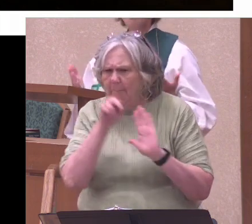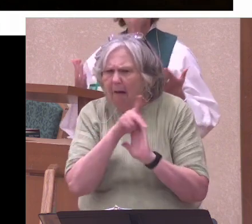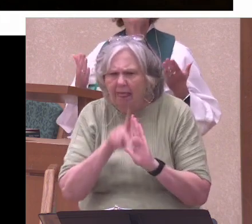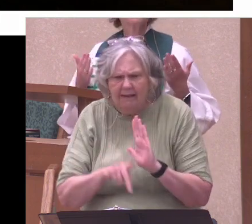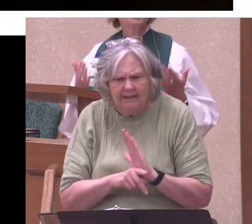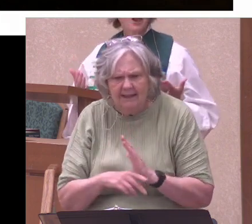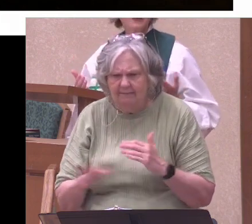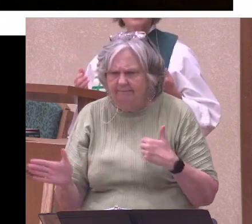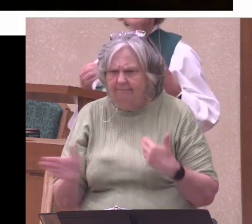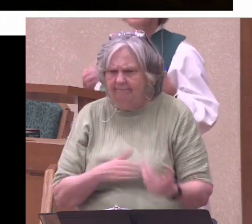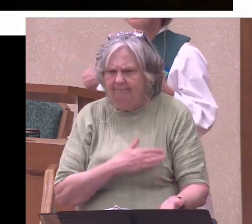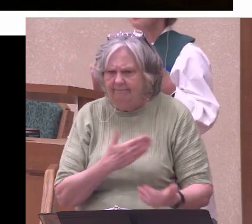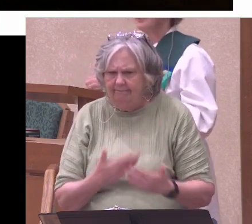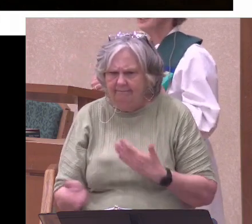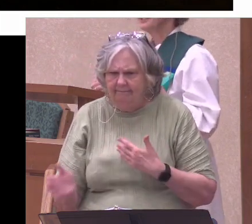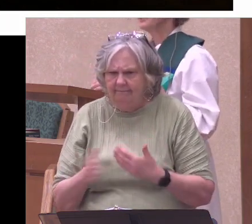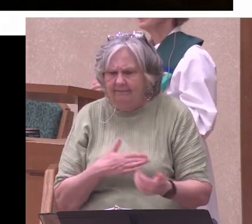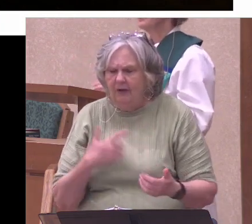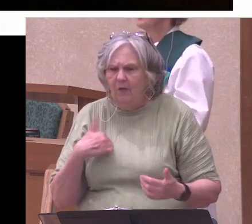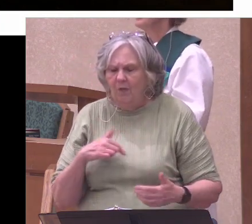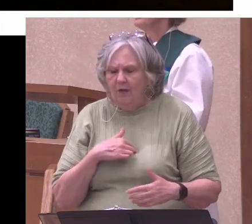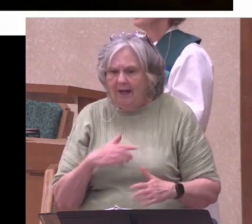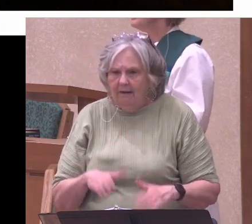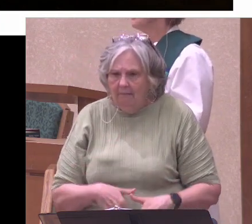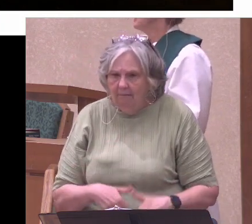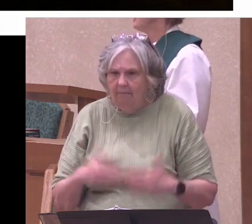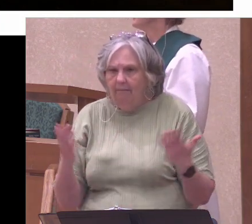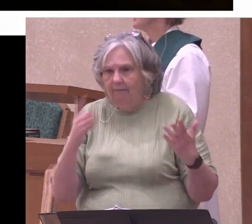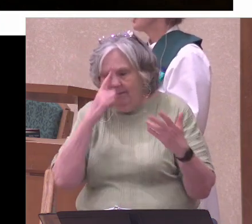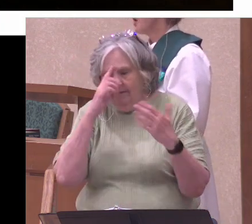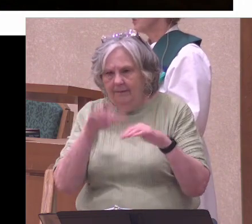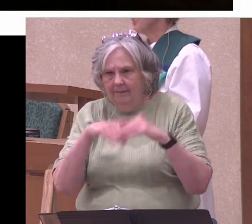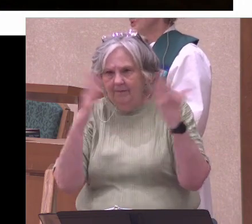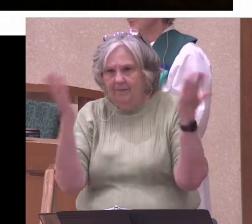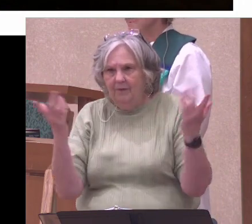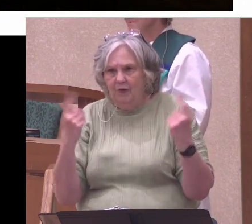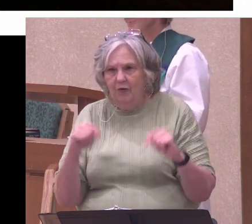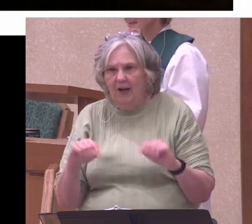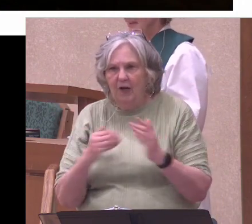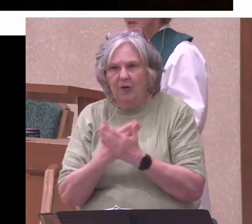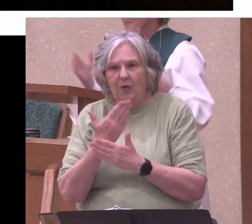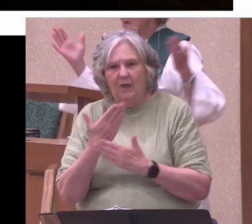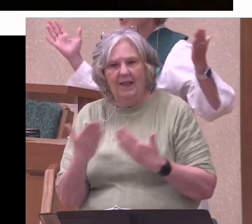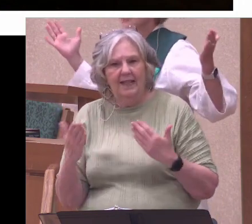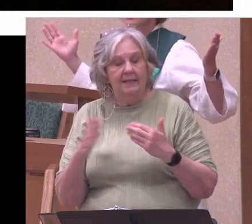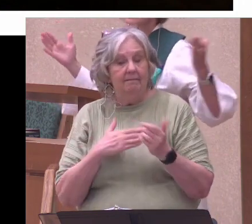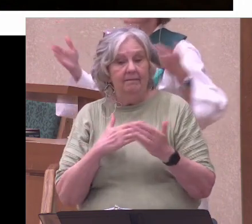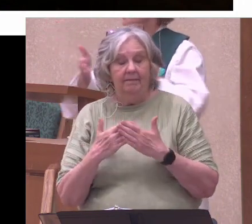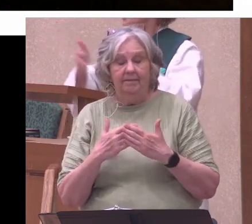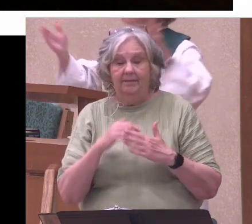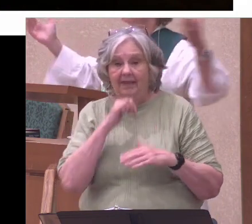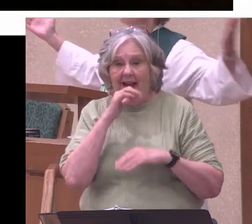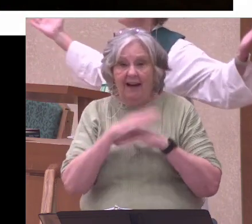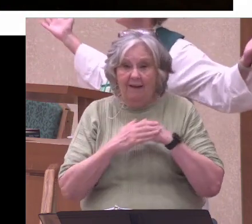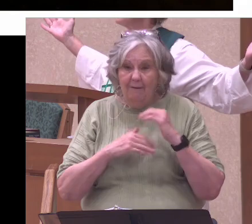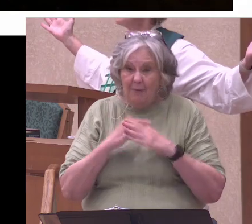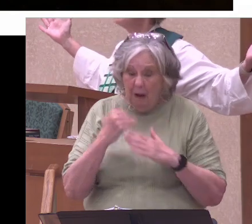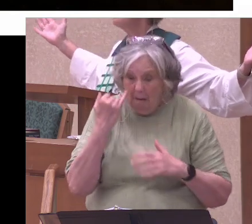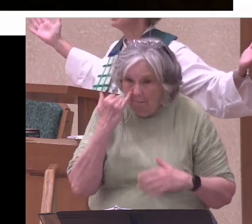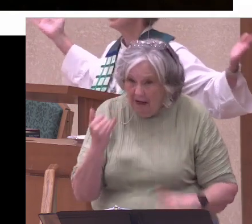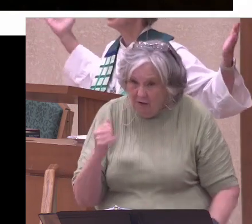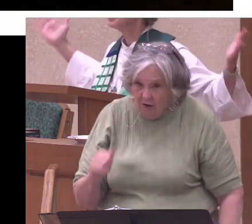we're open to trying new things, even if it's uncomfortable. Imagine a church where everyone